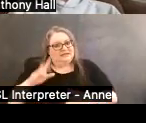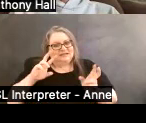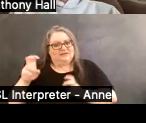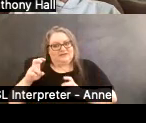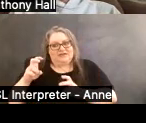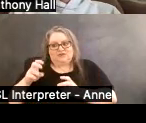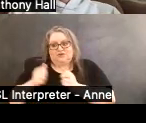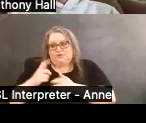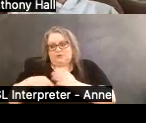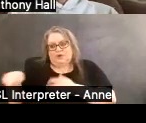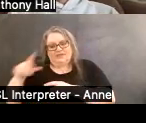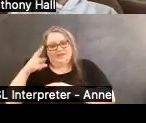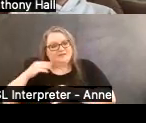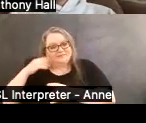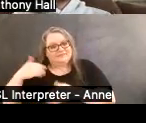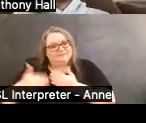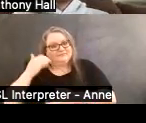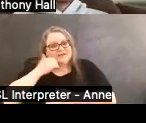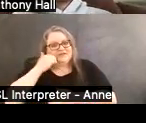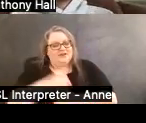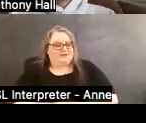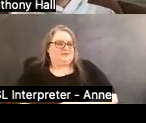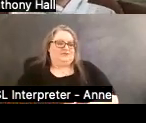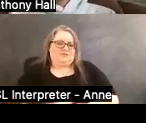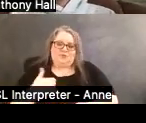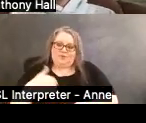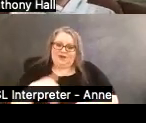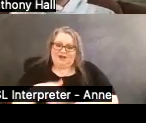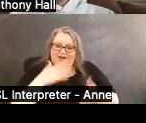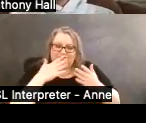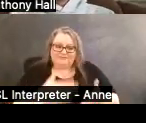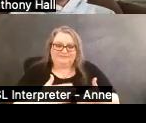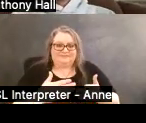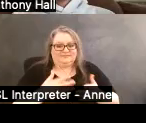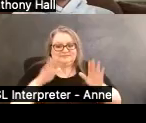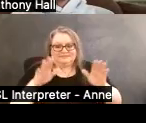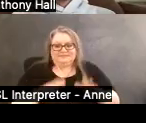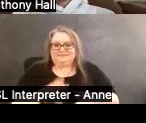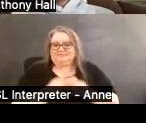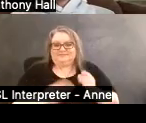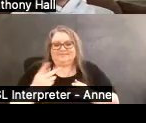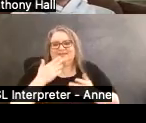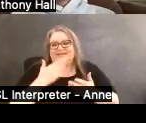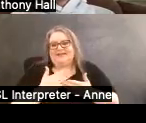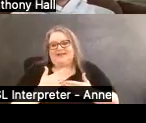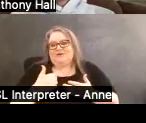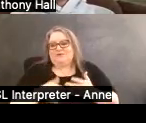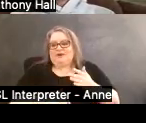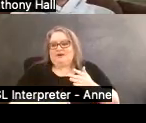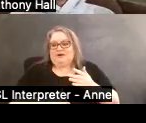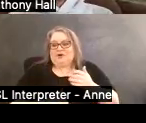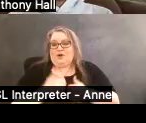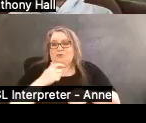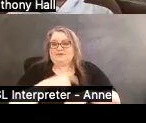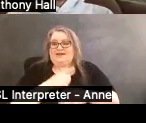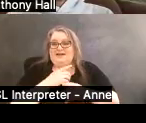through. Wow, that is awesome. And Tony and Tia, we are almost at time, but